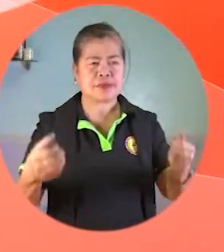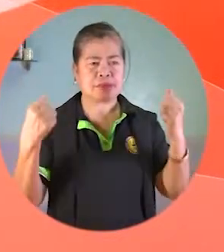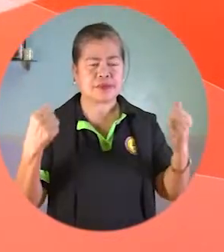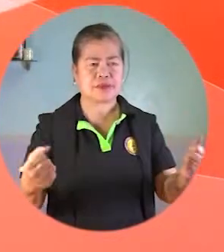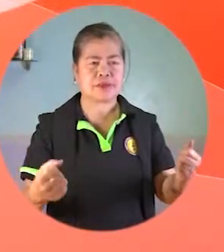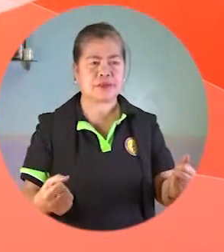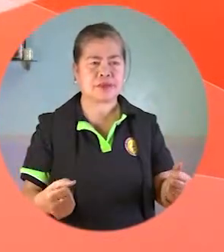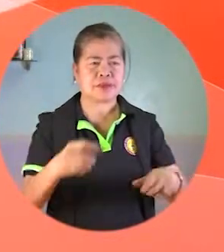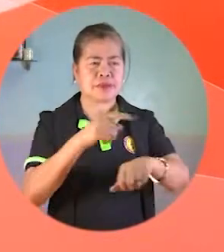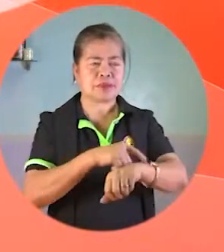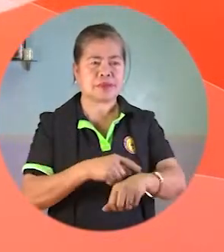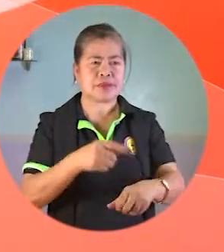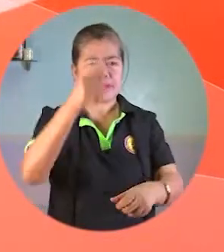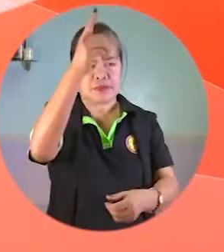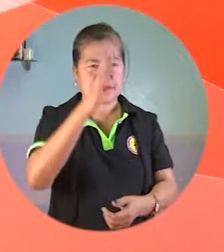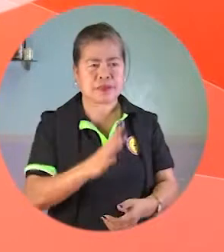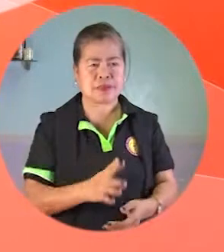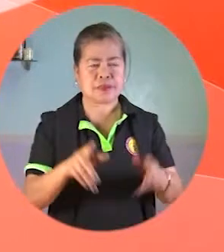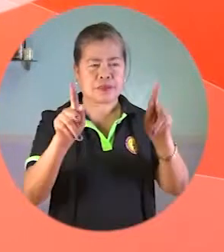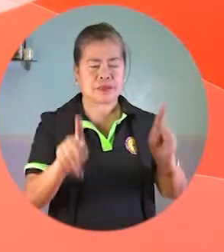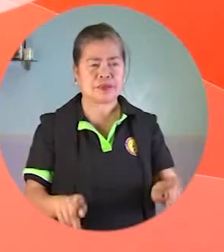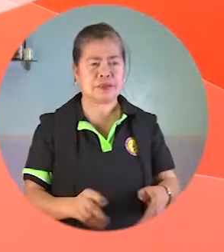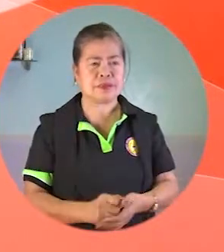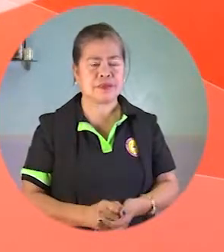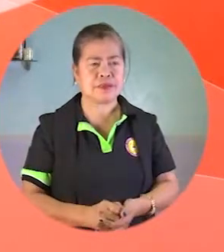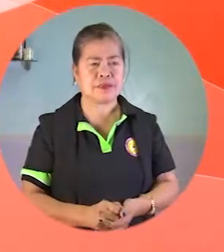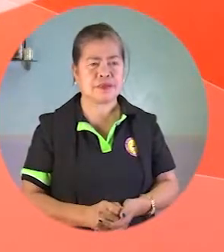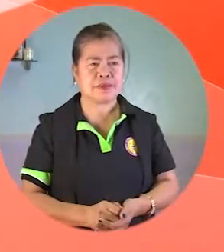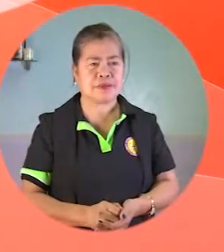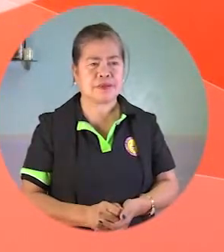who strengthens us, is the sign of God's abiding presence.